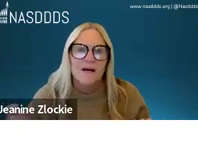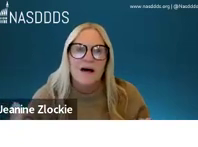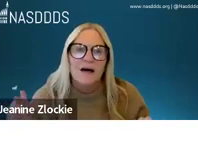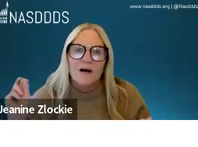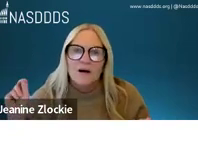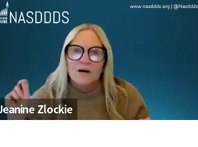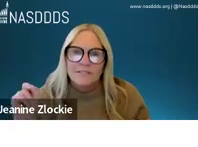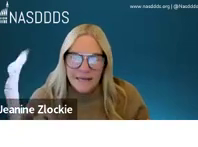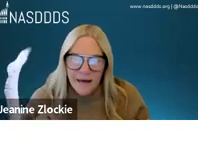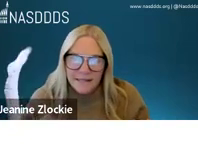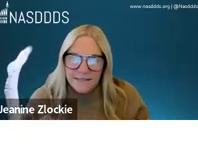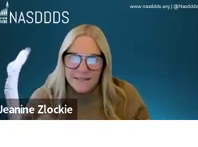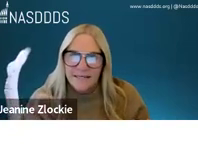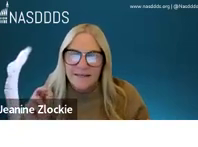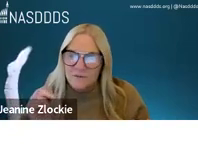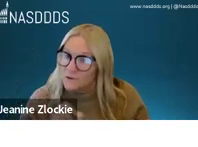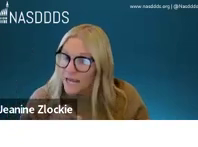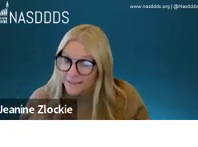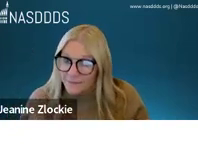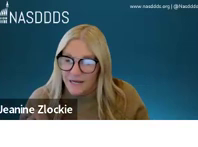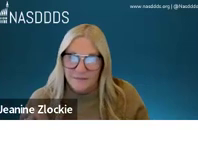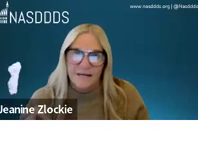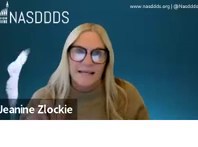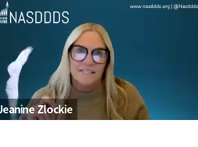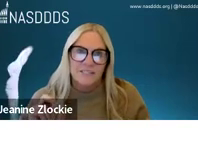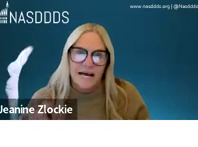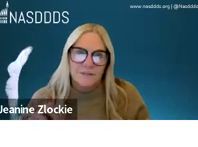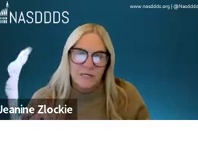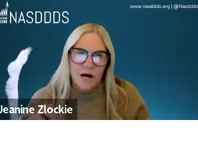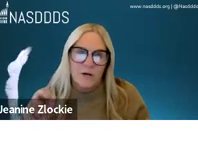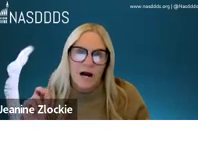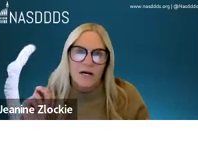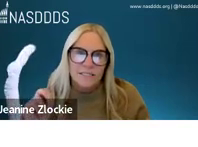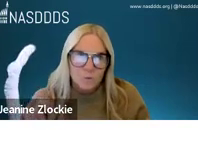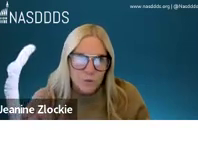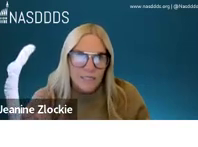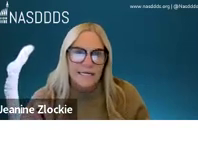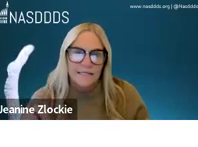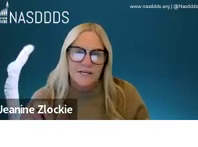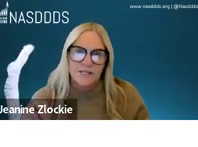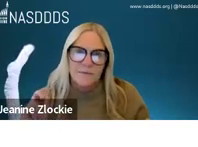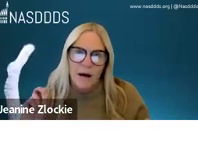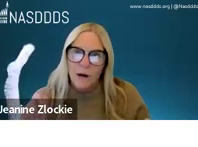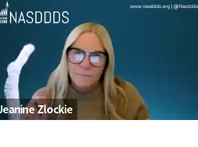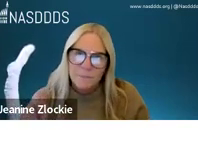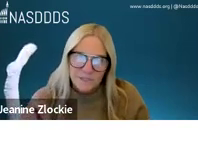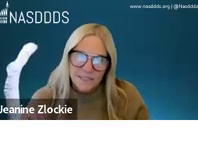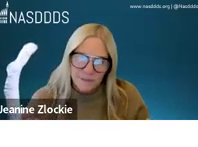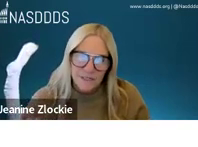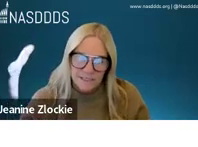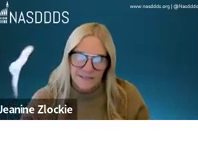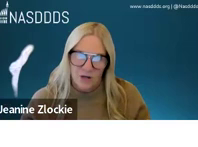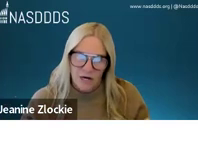time. CMS, through the HCBS regulations, as we know, is really concerned about what